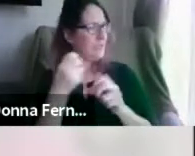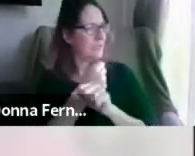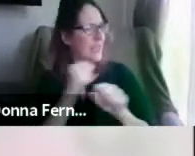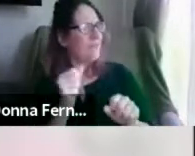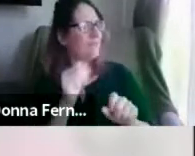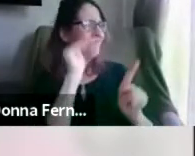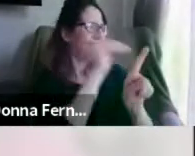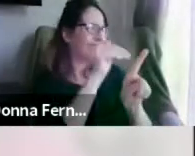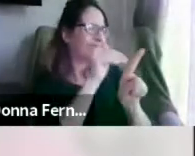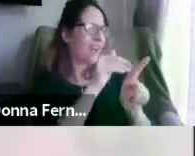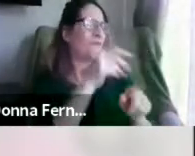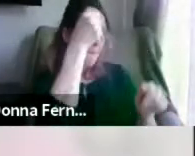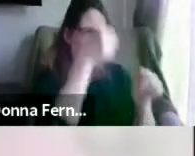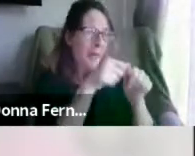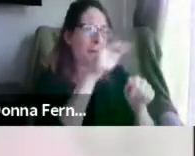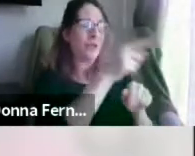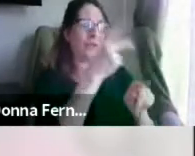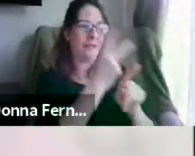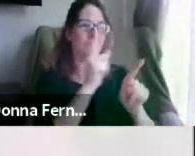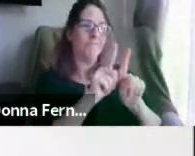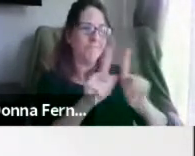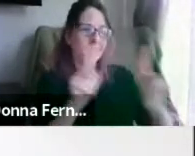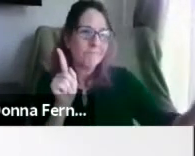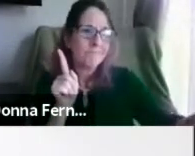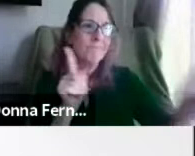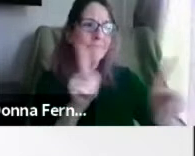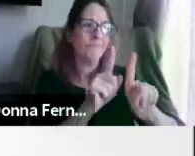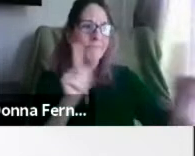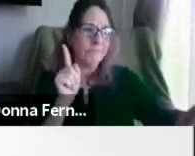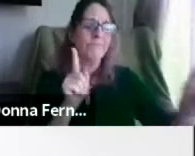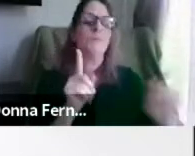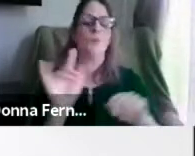of social distancing guidelines.